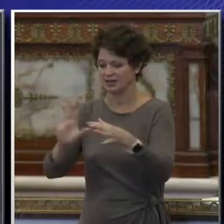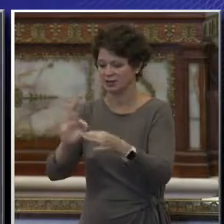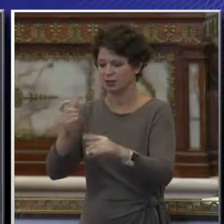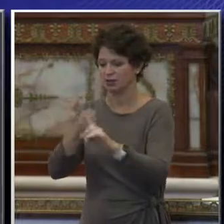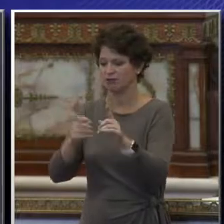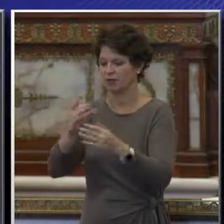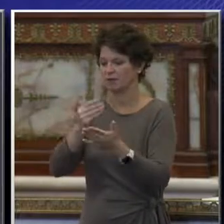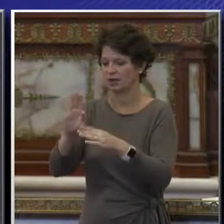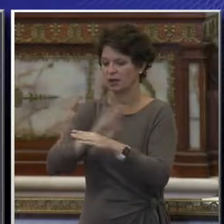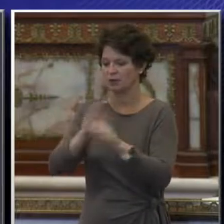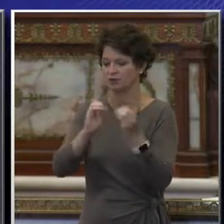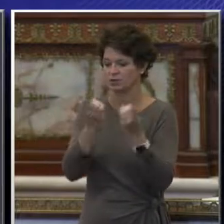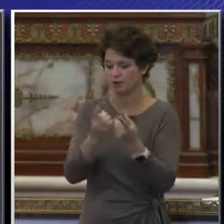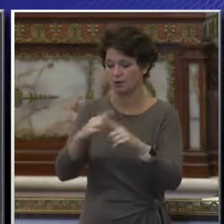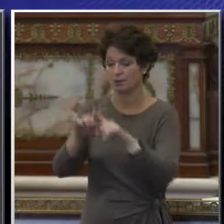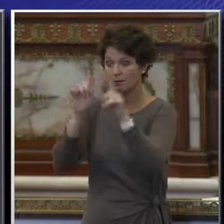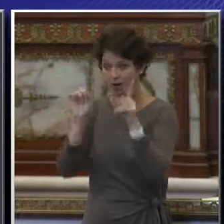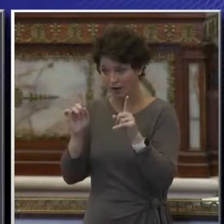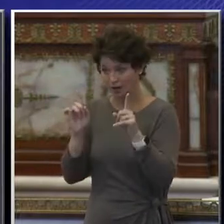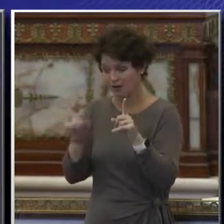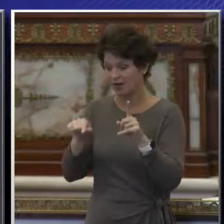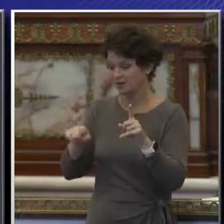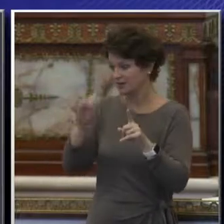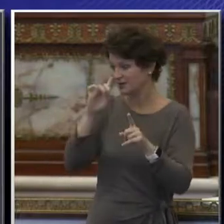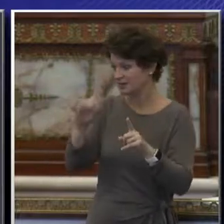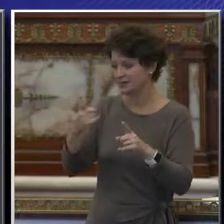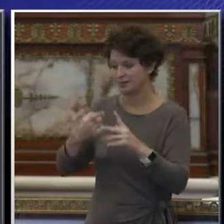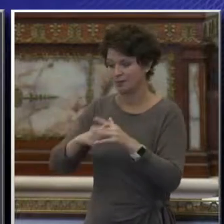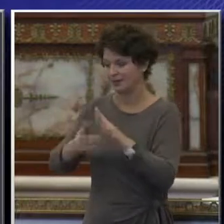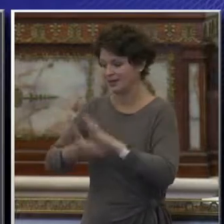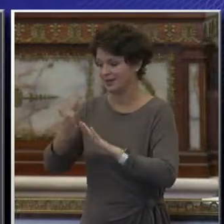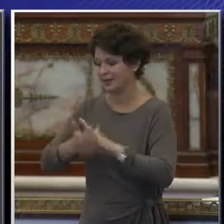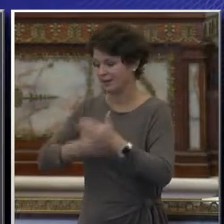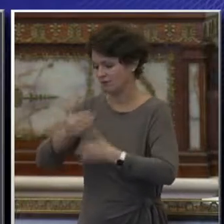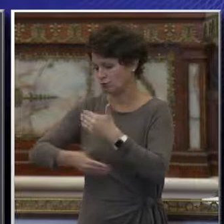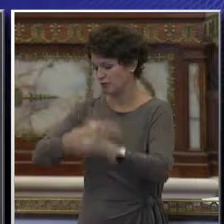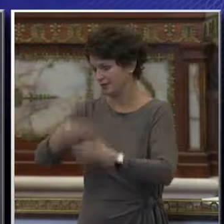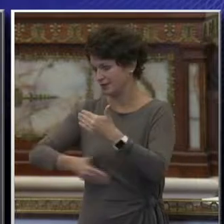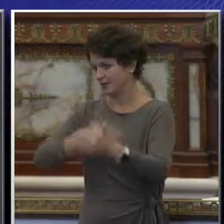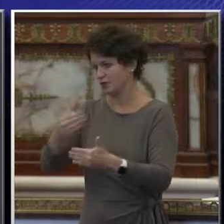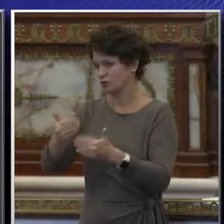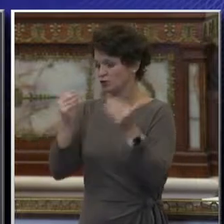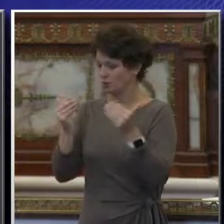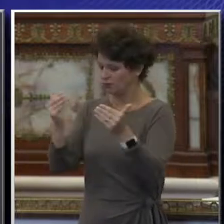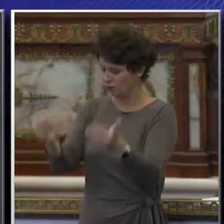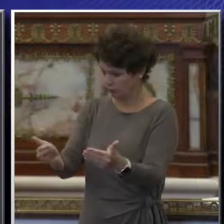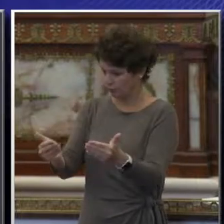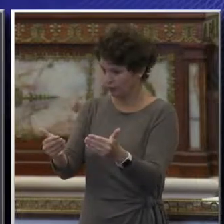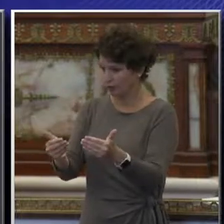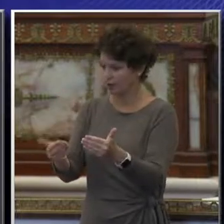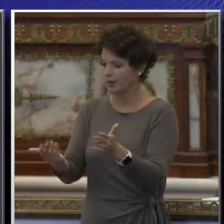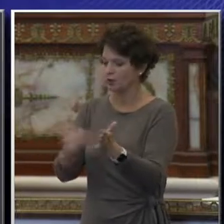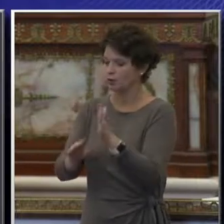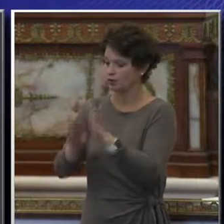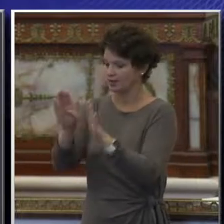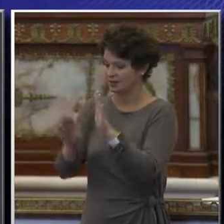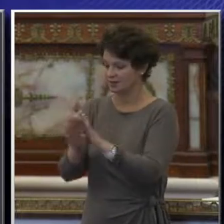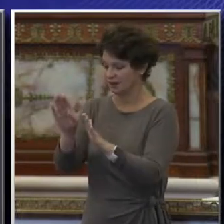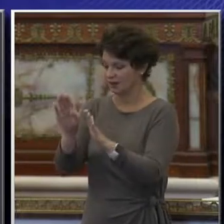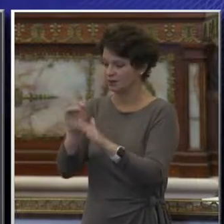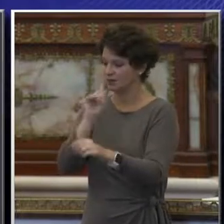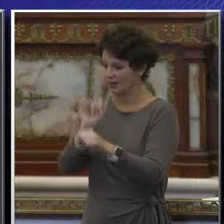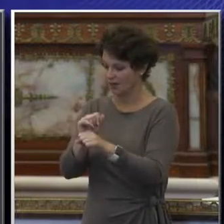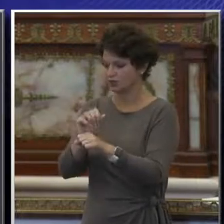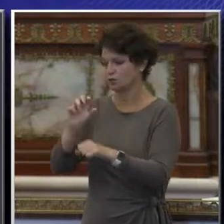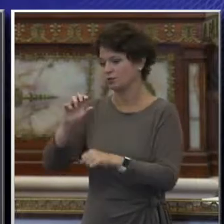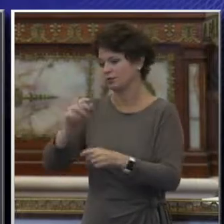Commerce Department. But nevertheless, this is the beginning of the process to move forward and redeveloping the actual